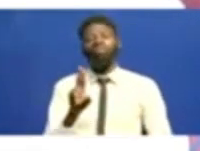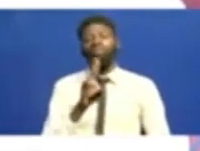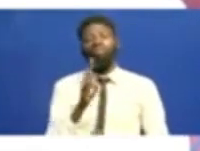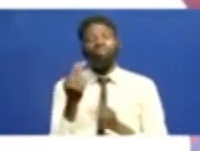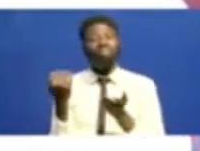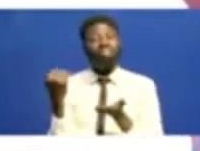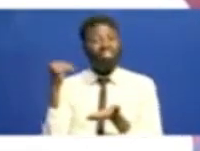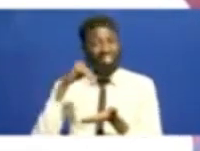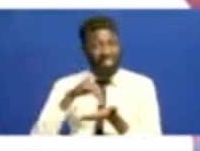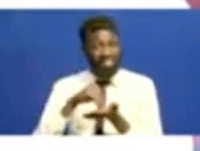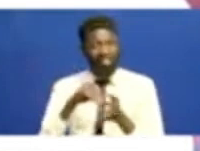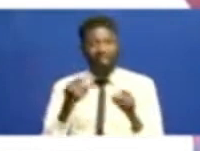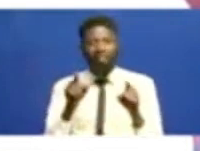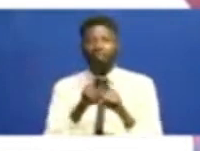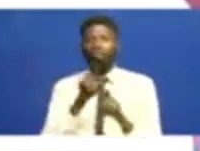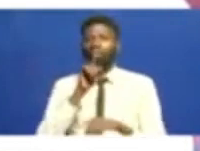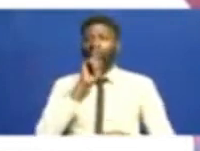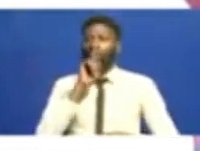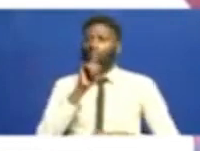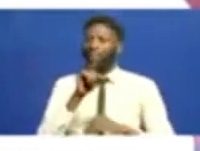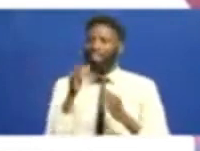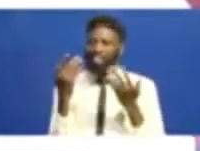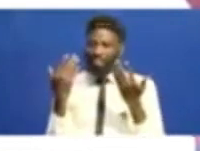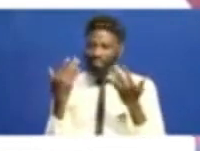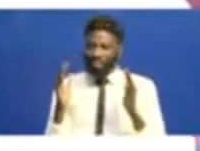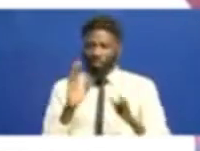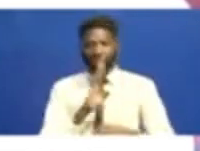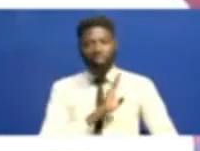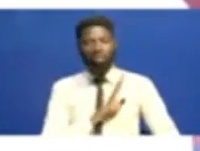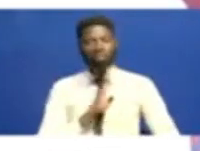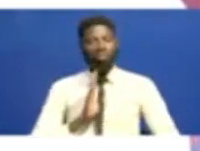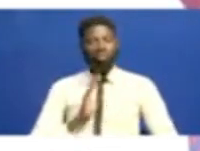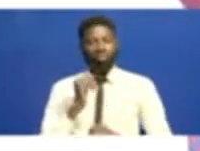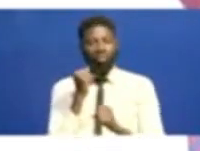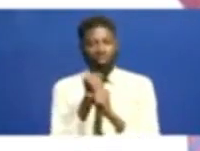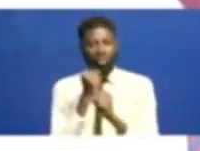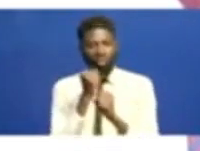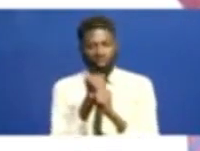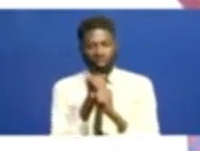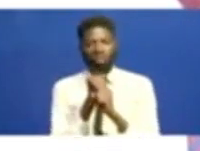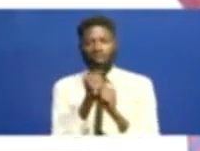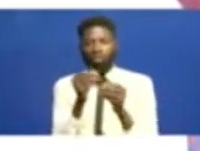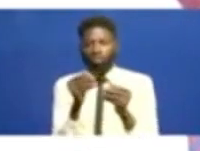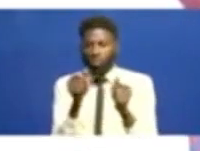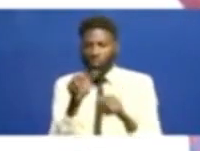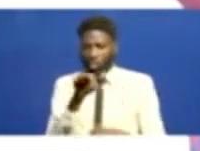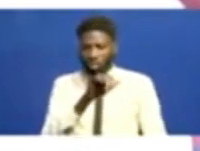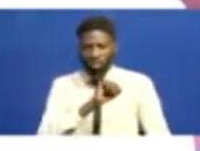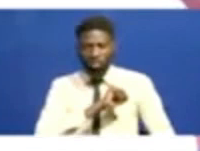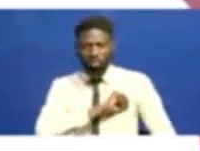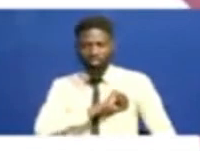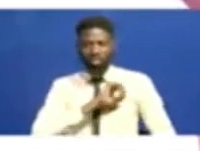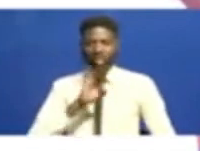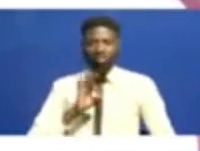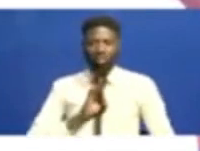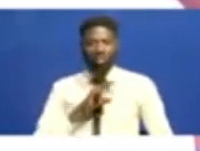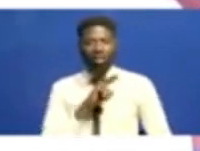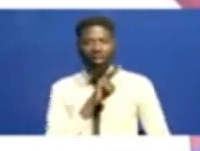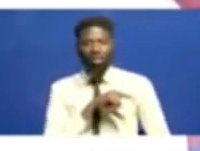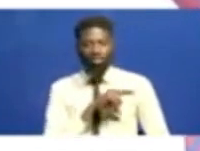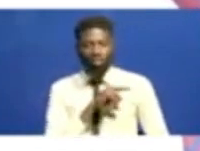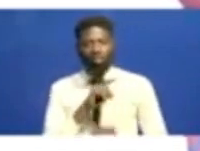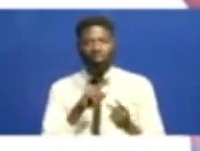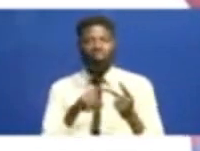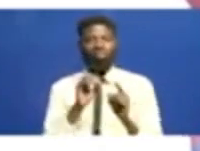Again, I have further directed the board to work on the staff attitude, mentorship and motivation to